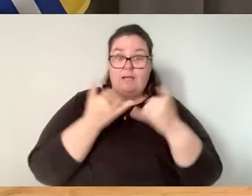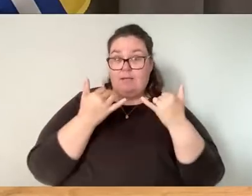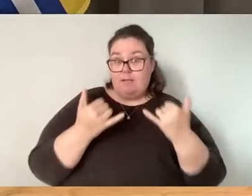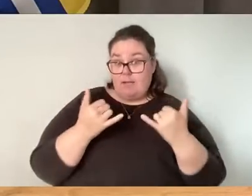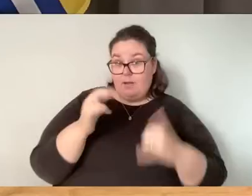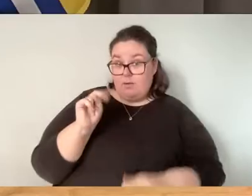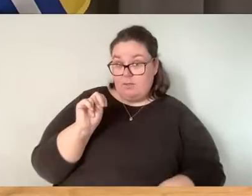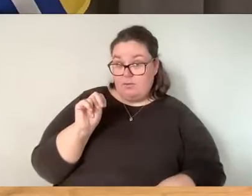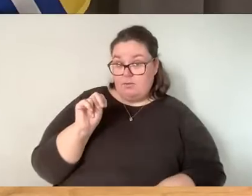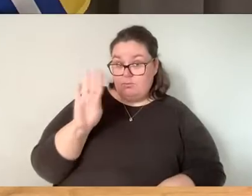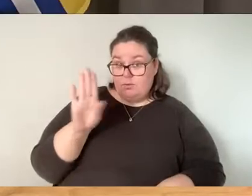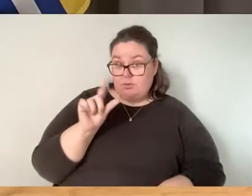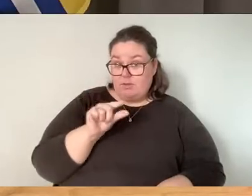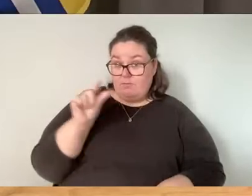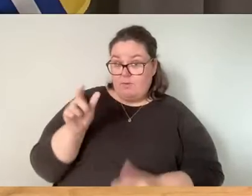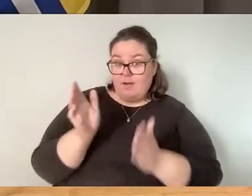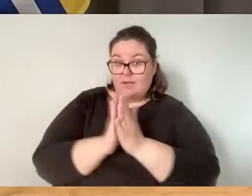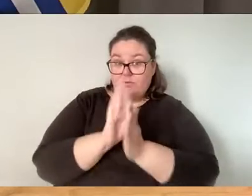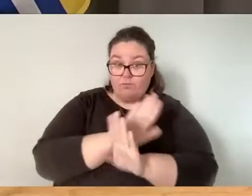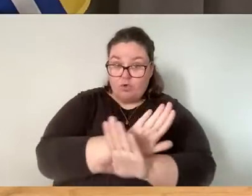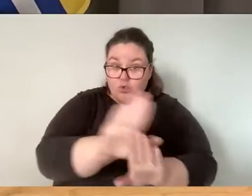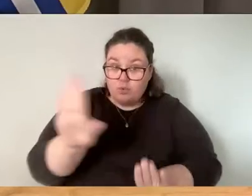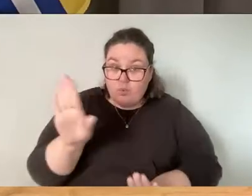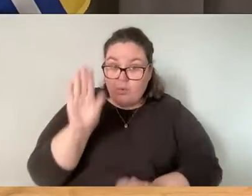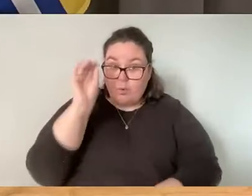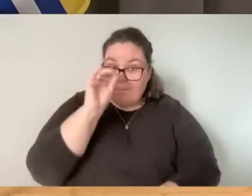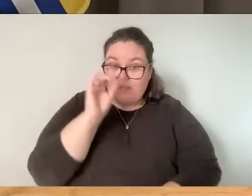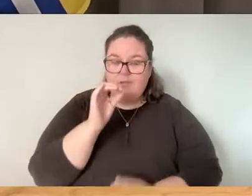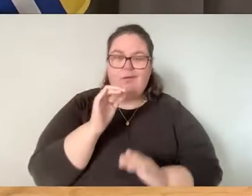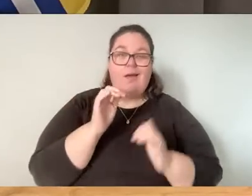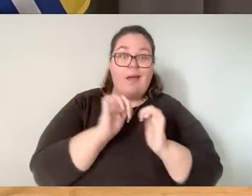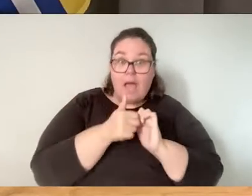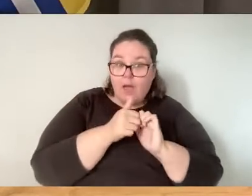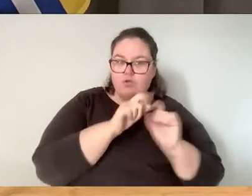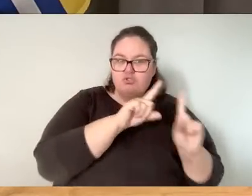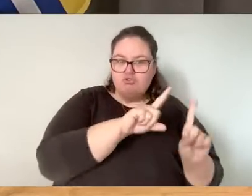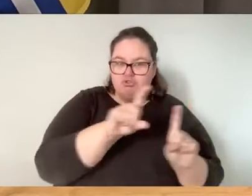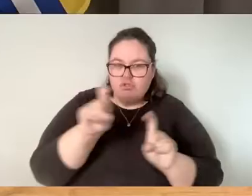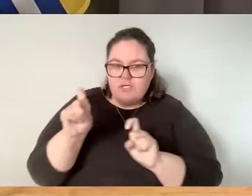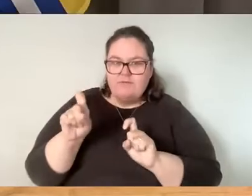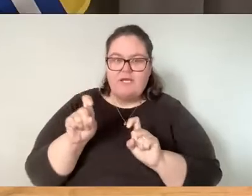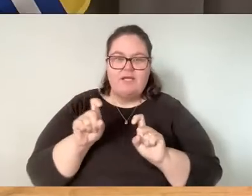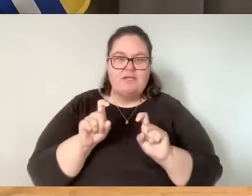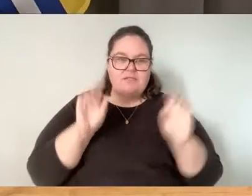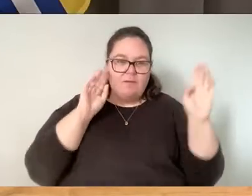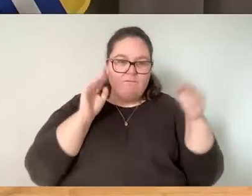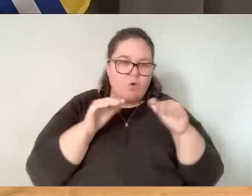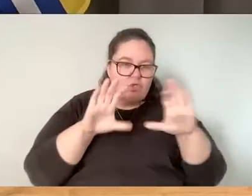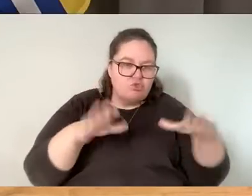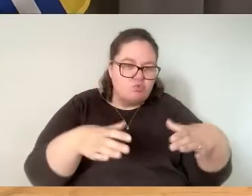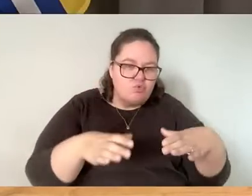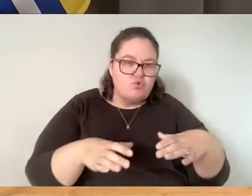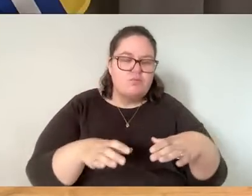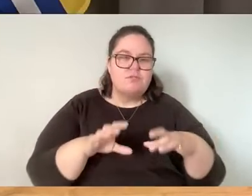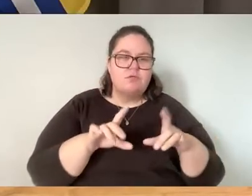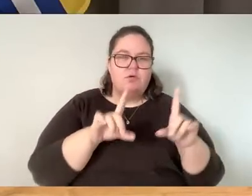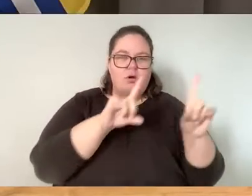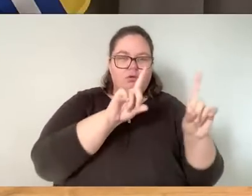input from New Brunswickers through surveys, focus groups, community meetings, and submissions from